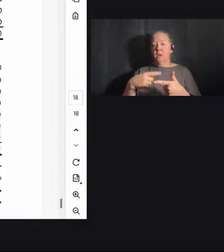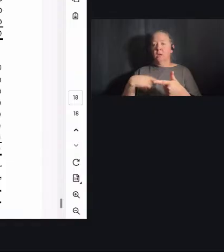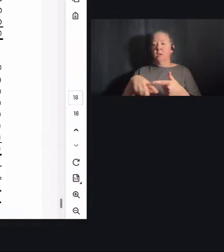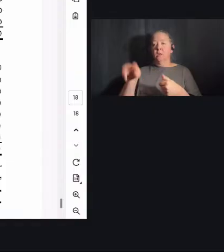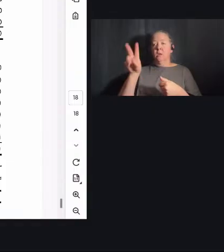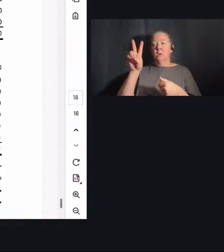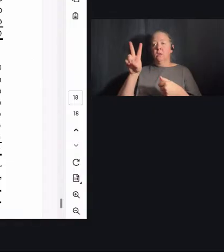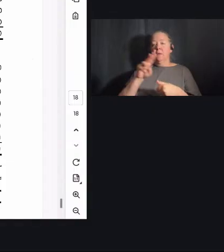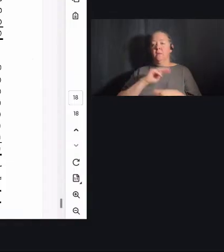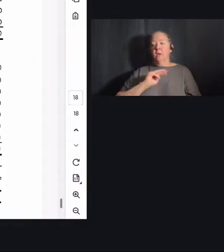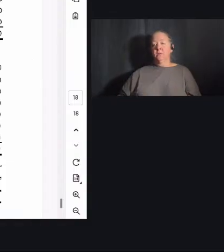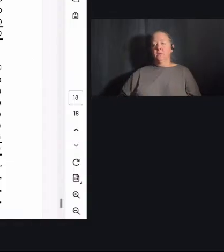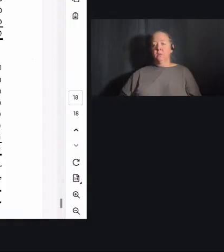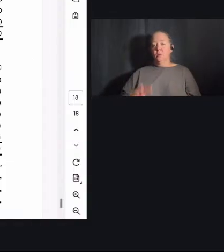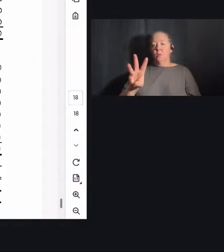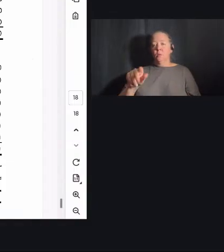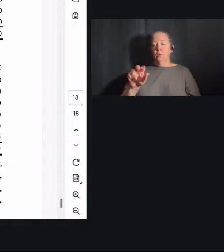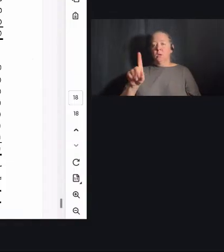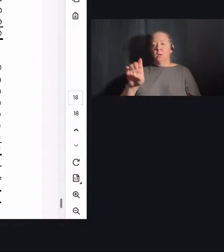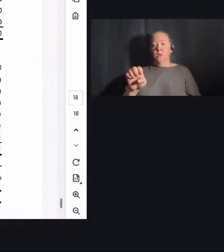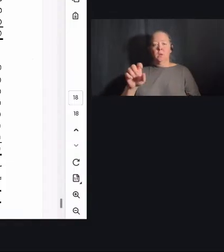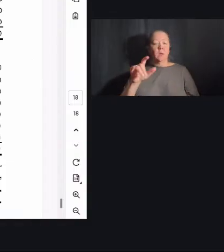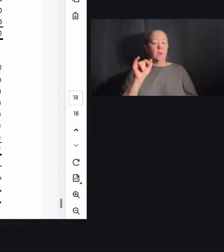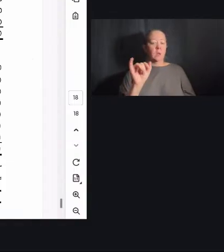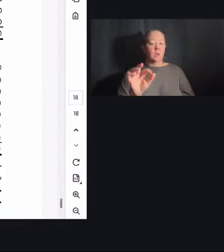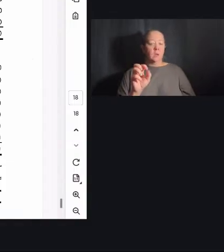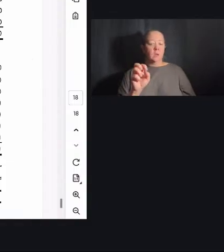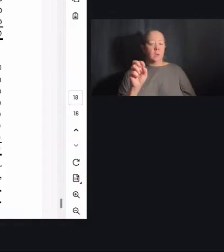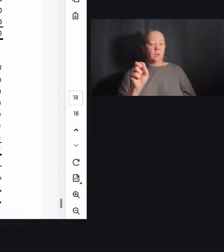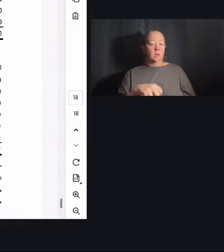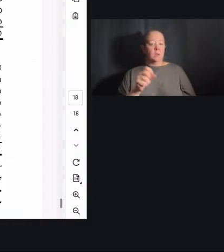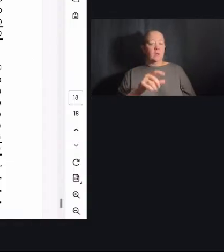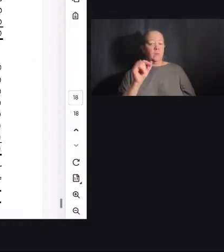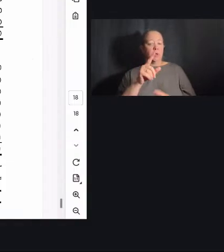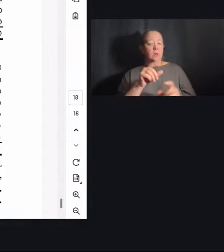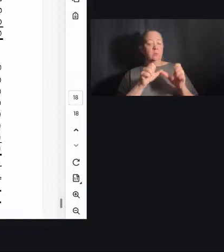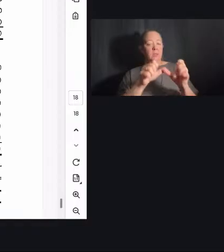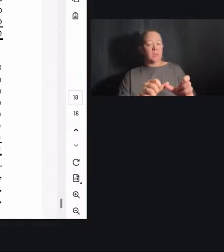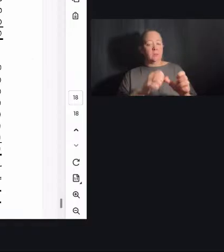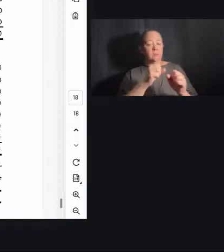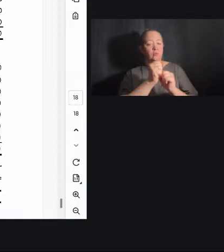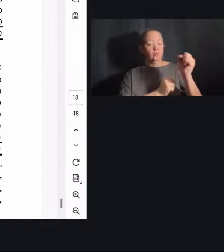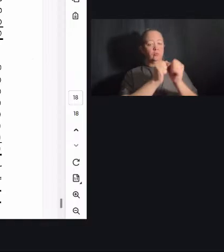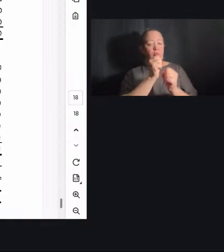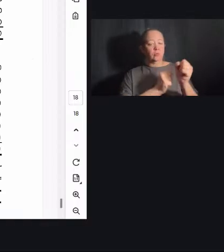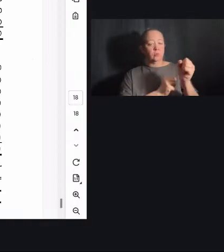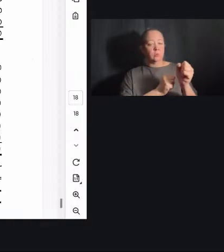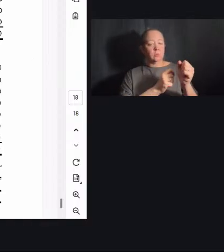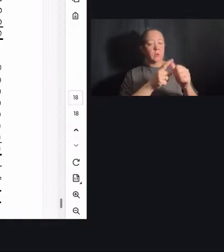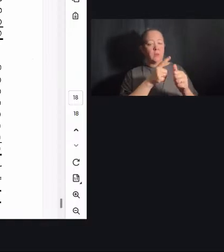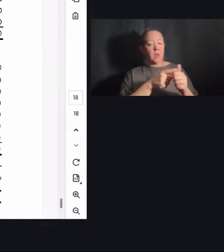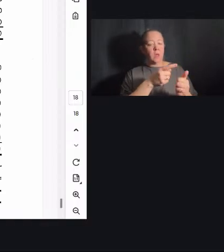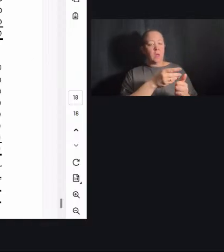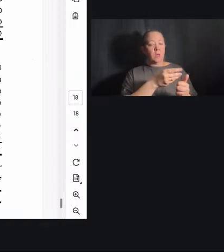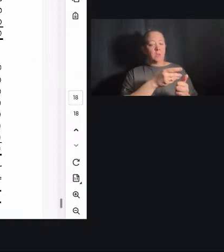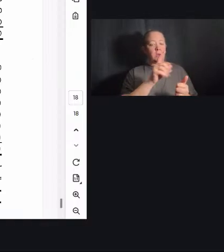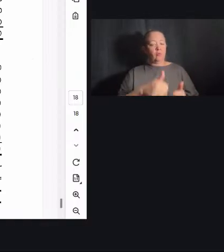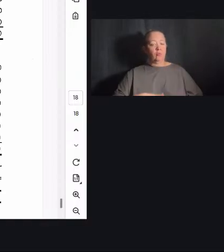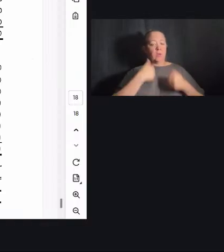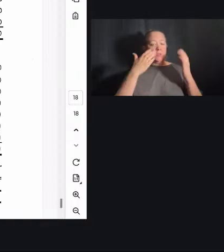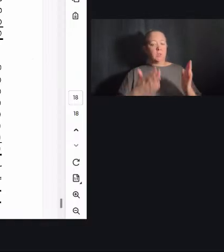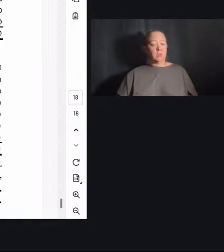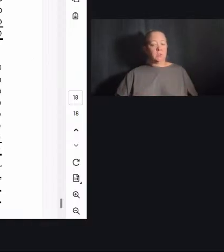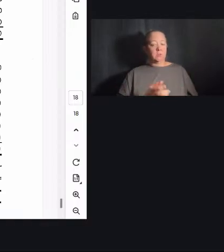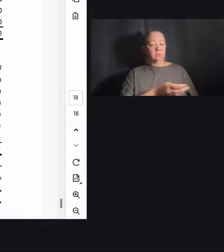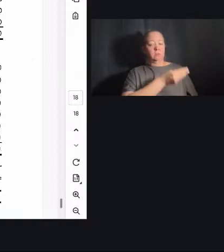retain the structure and the framework of the program as it is now and pass the cost on to residents that want to keep doing it. That would